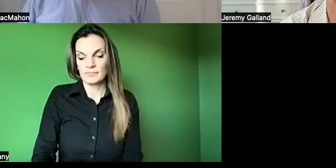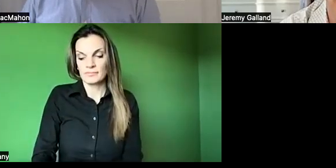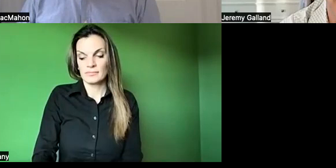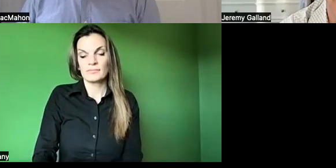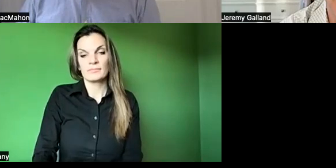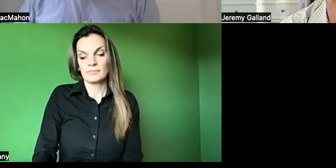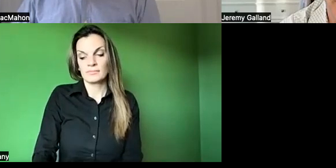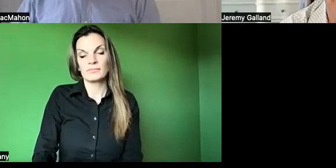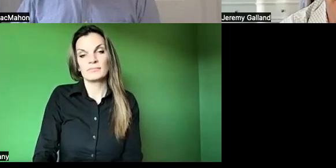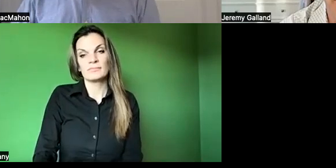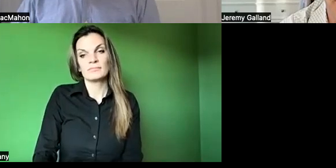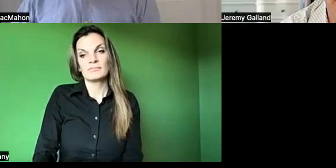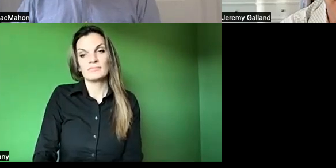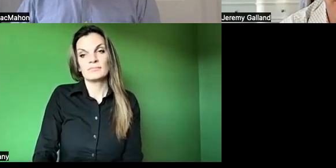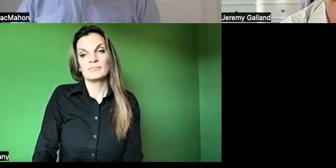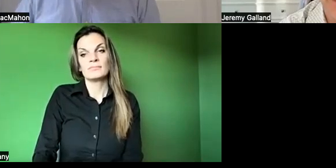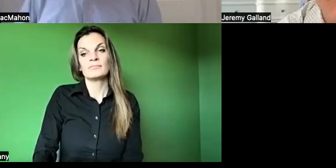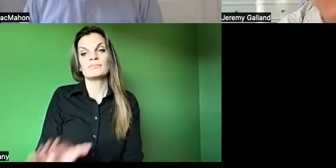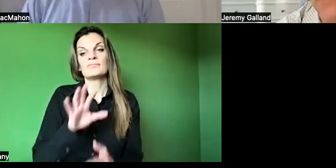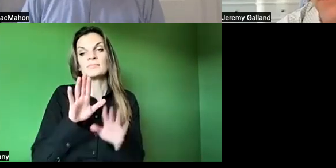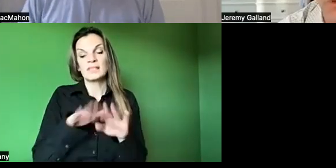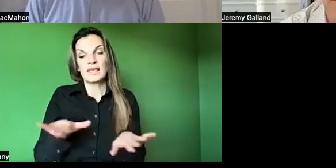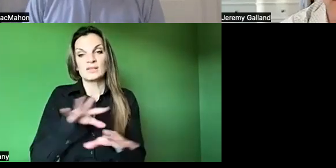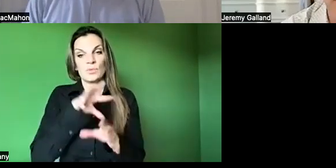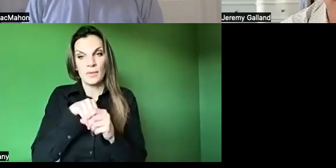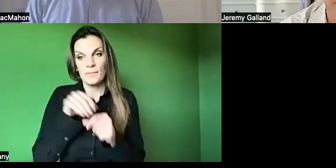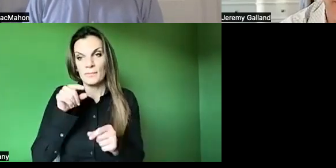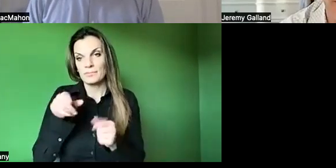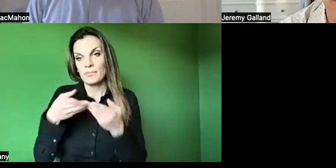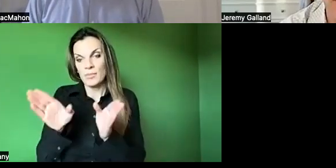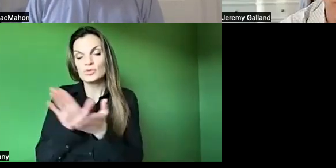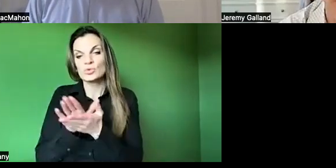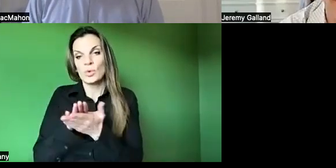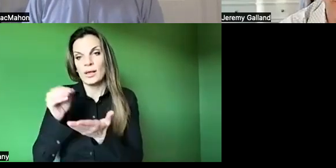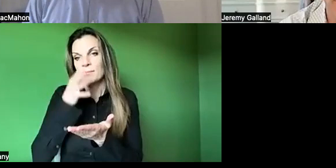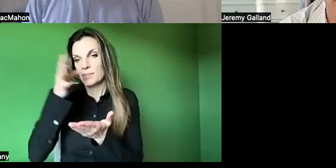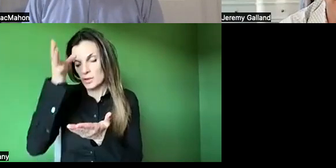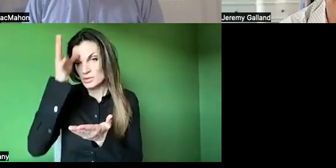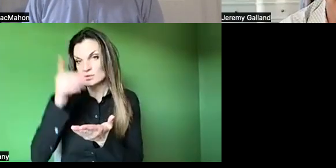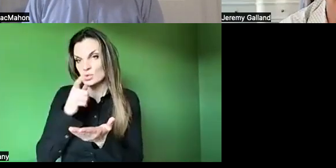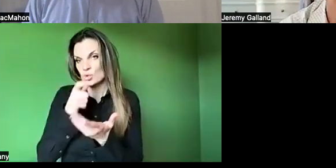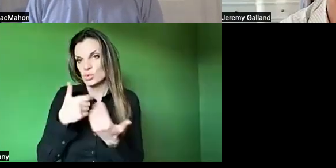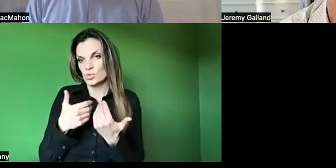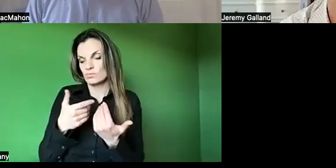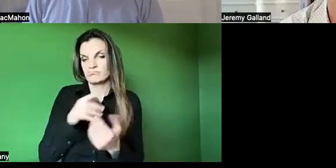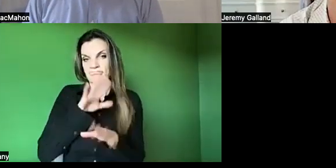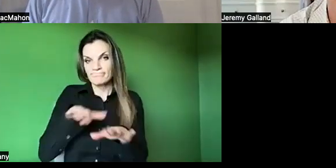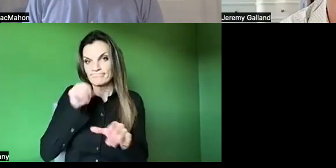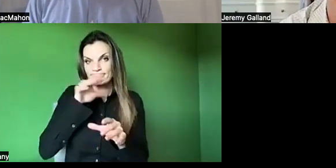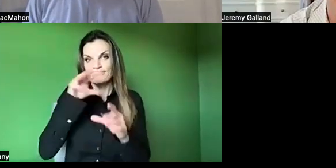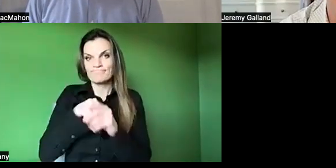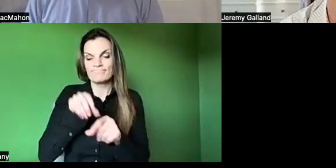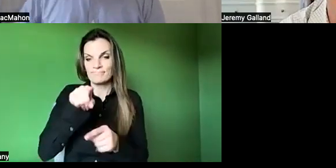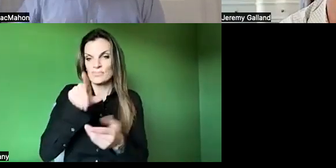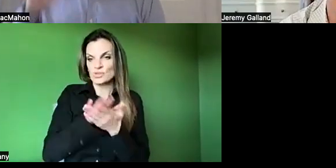us parents with kids in the public school. But as I've said before, it includes a lot of parents who don't have children in the school, and it includes